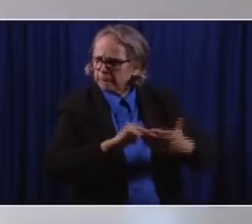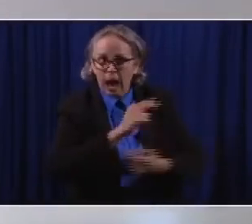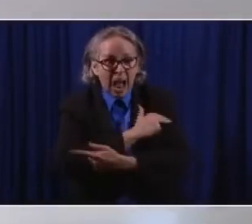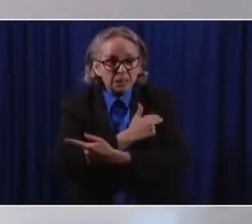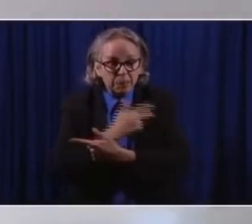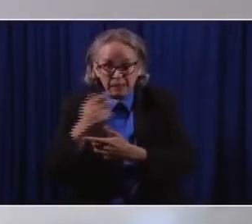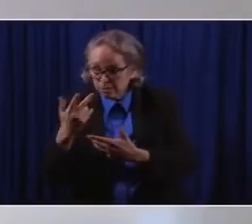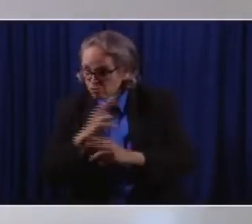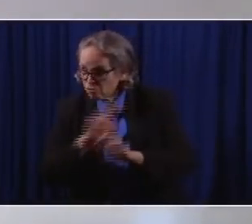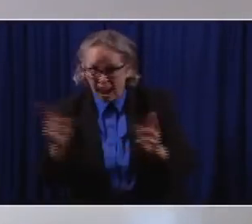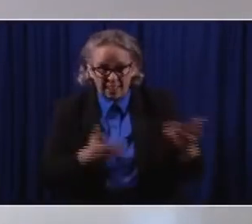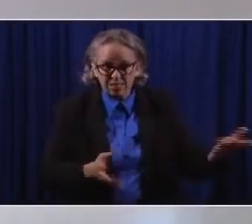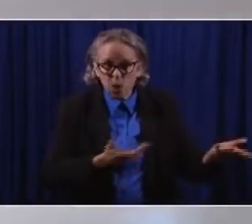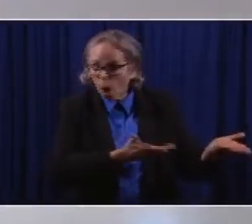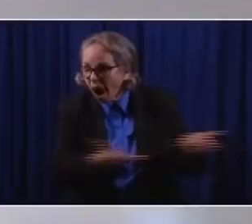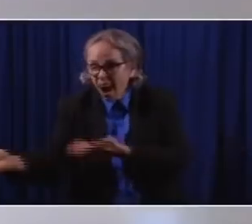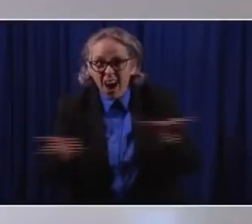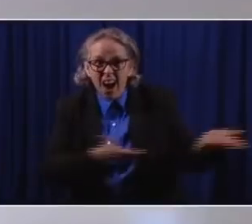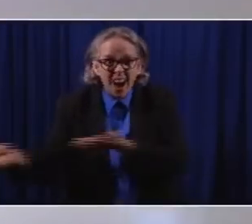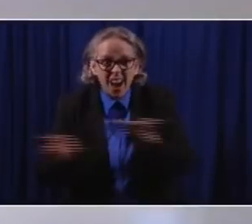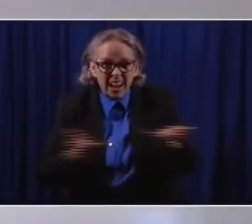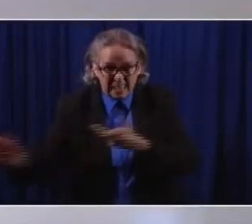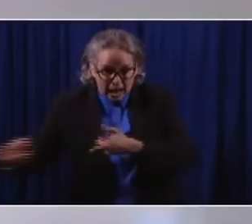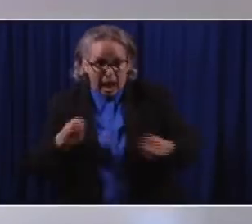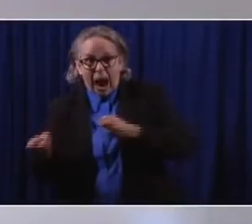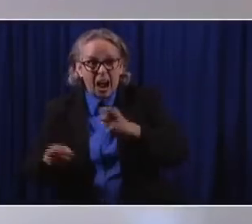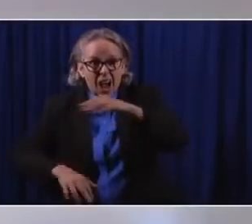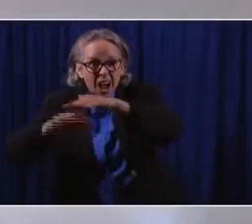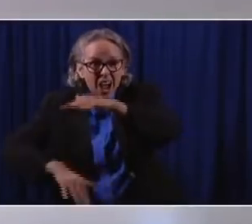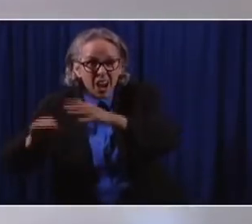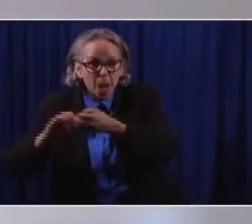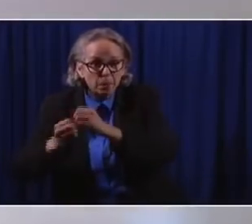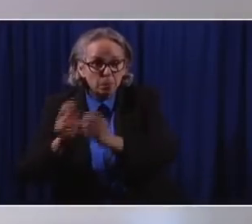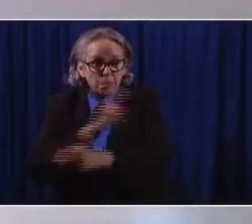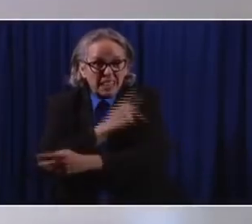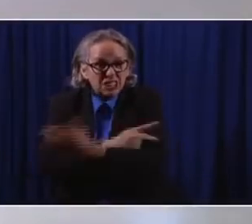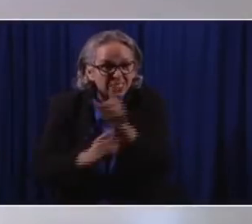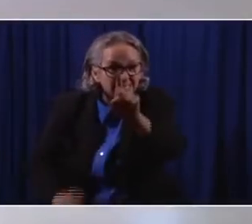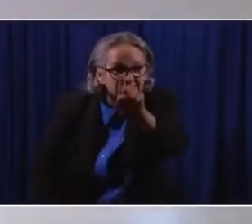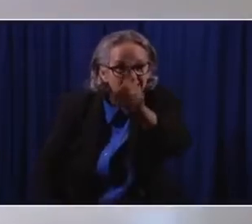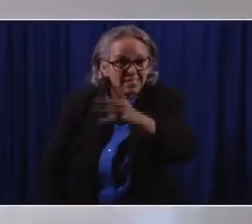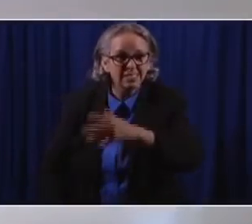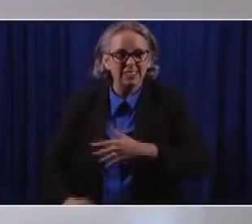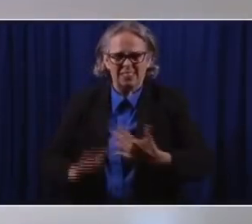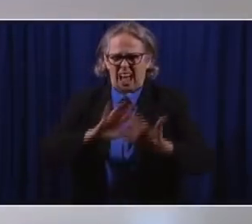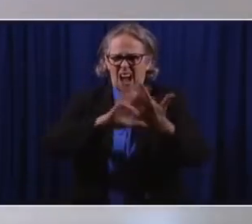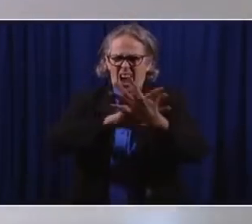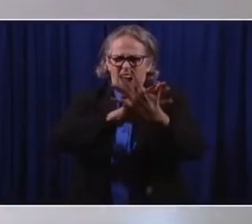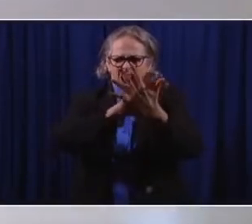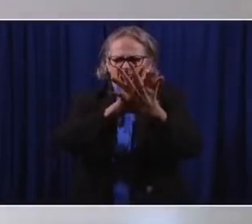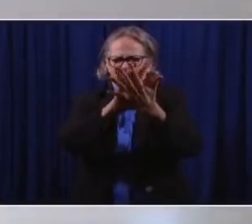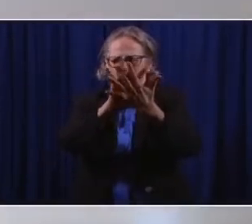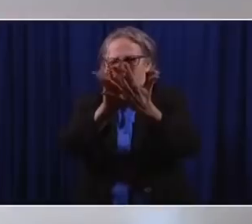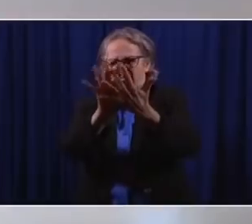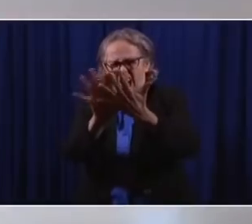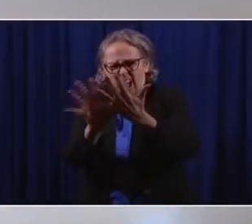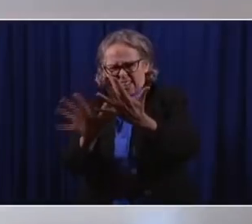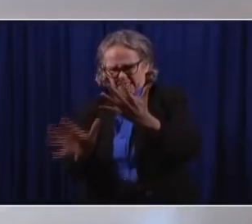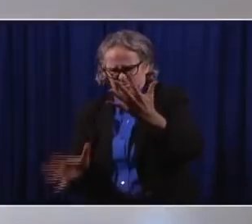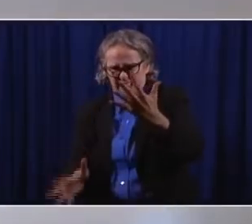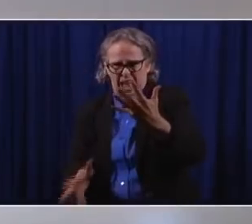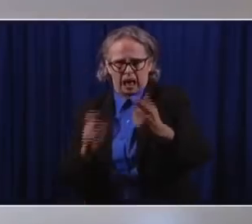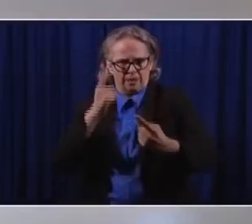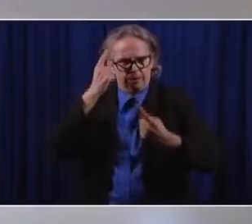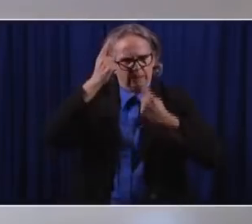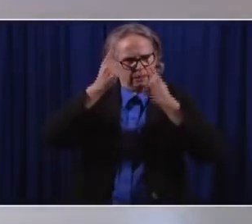place? There's some things that are expected at a minimum for all of the facilities. One, they have to limit entry to